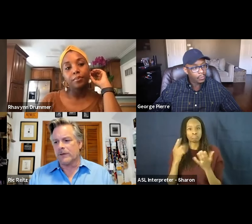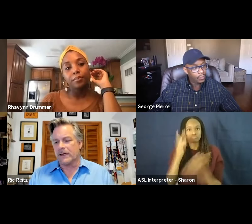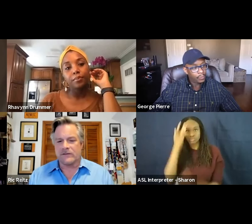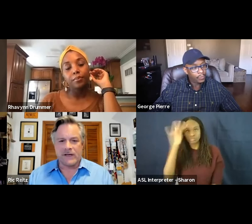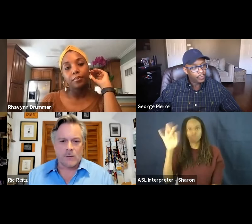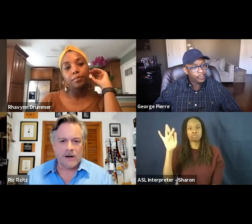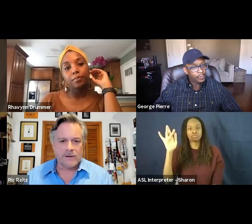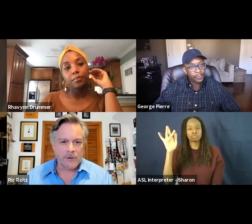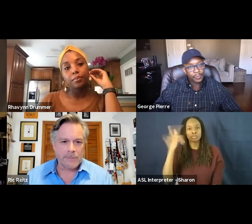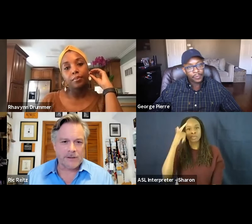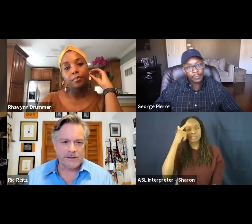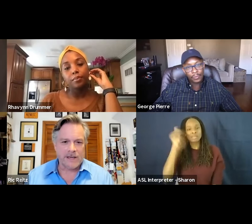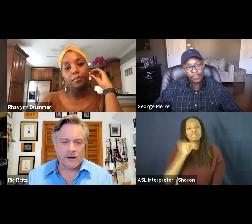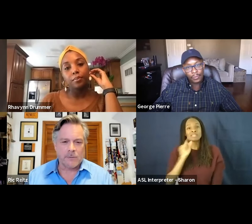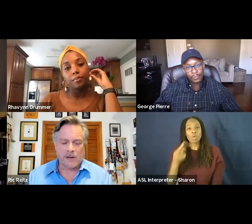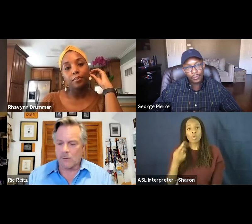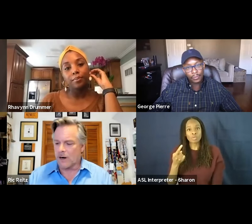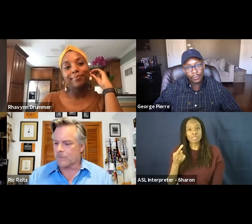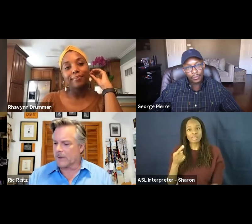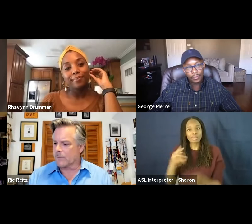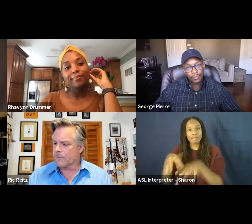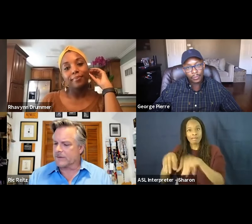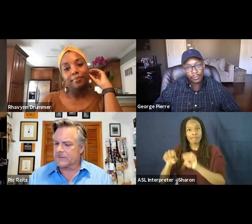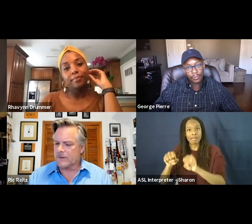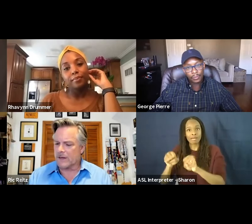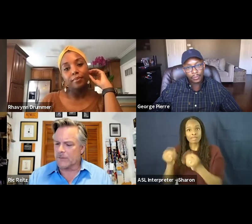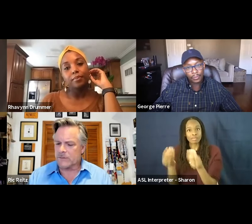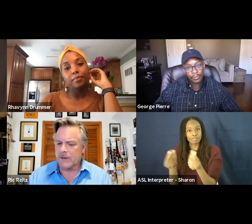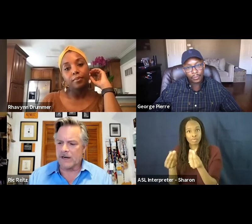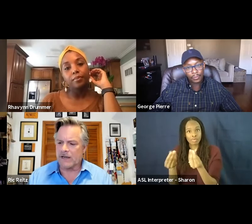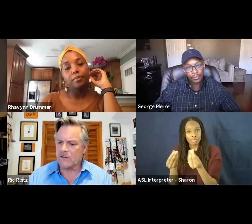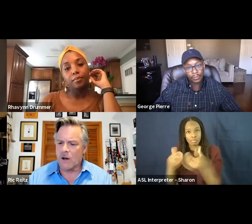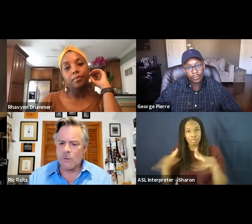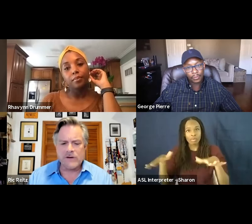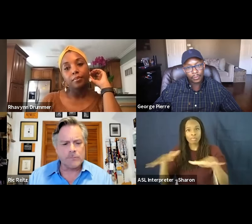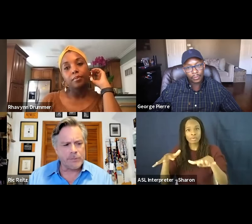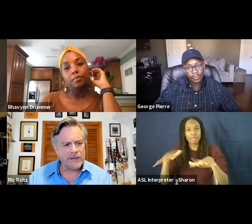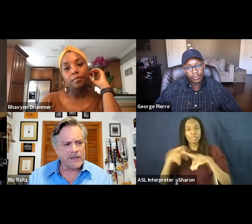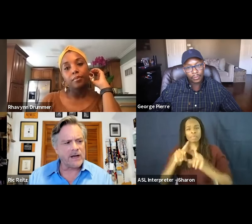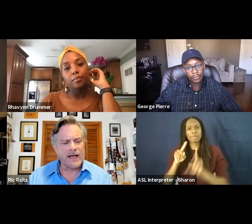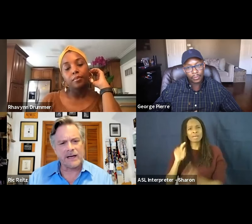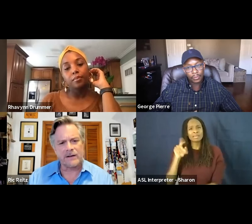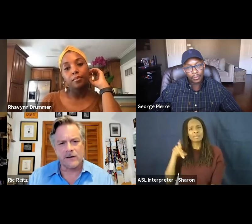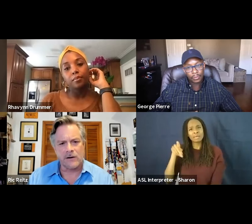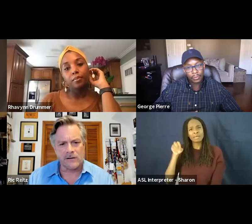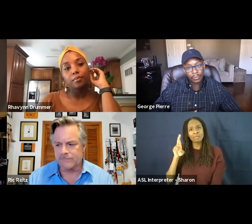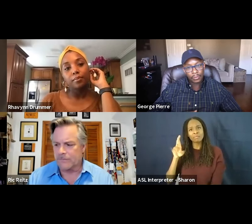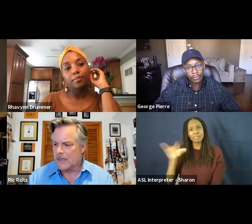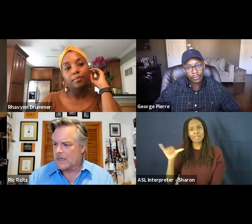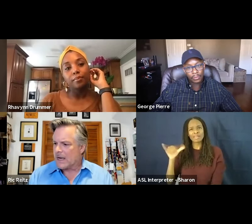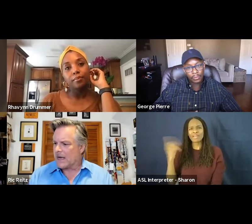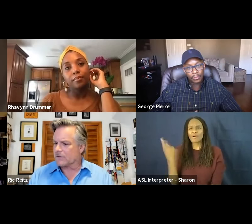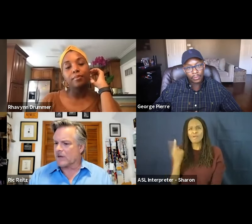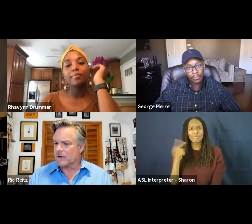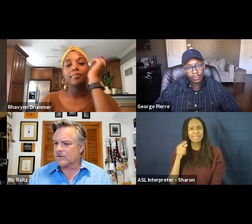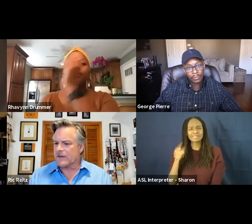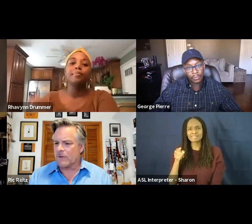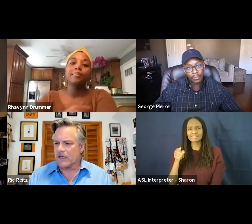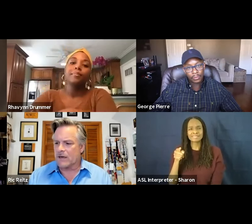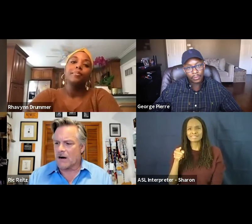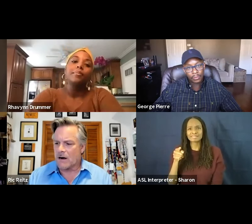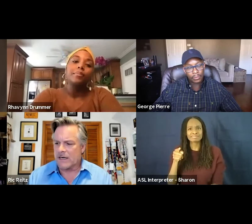only because they acquired the property that they acquired, but Mr. Perry has always been ahead of the curve. And